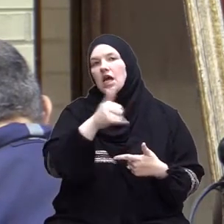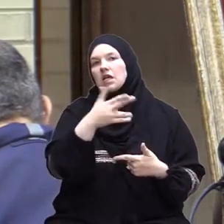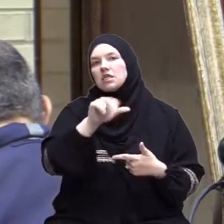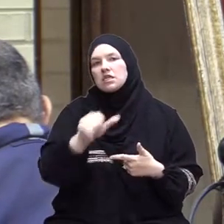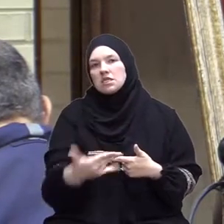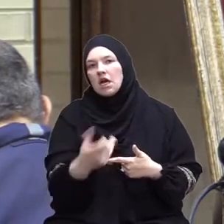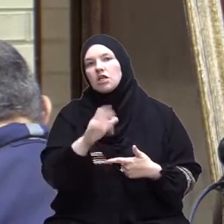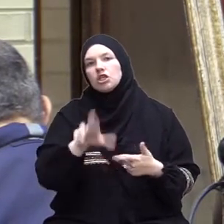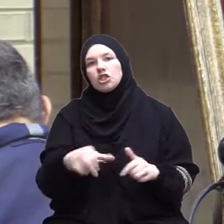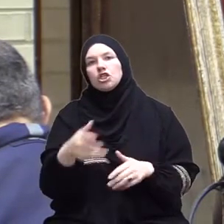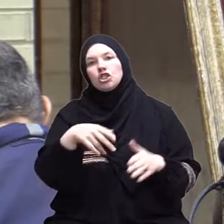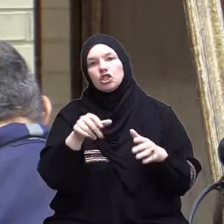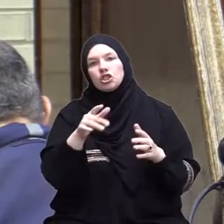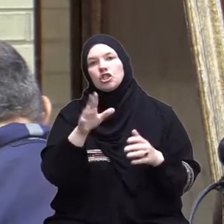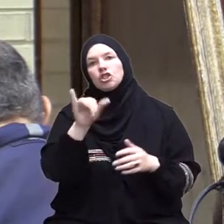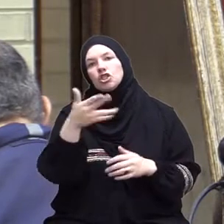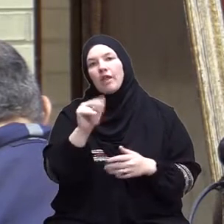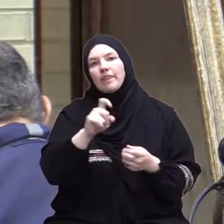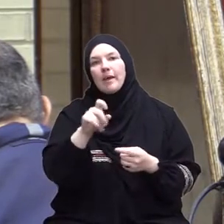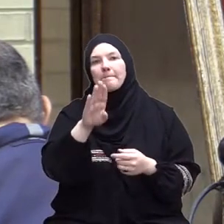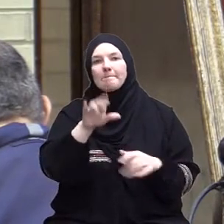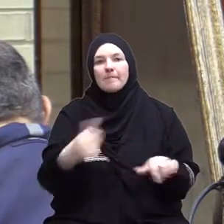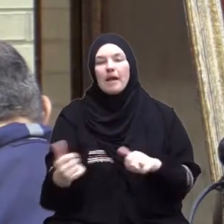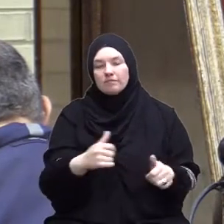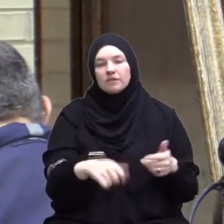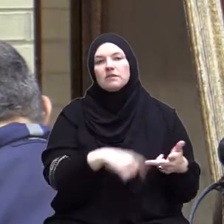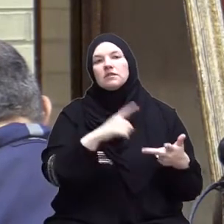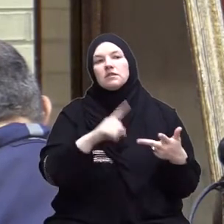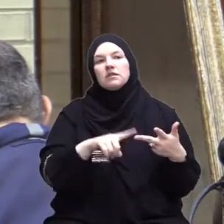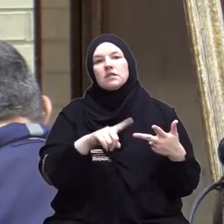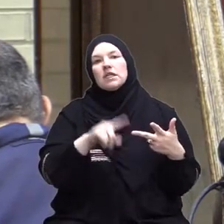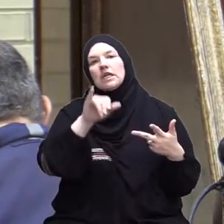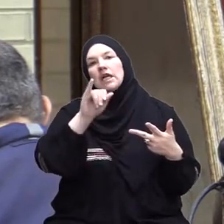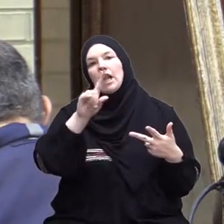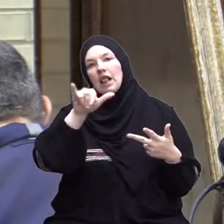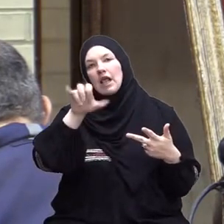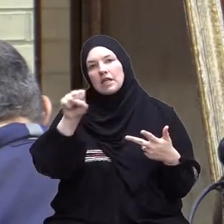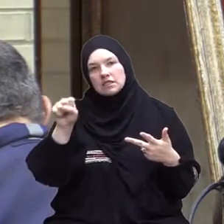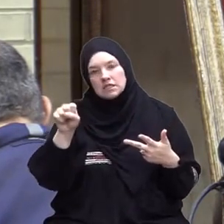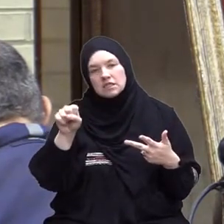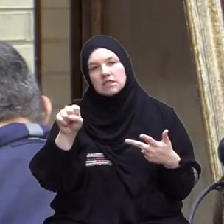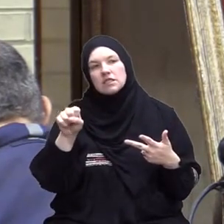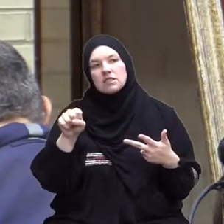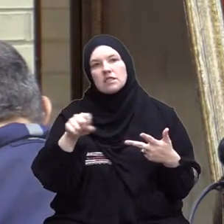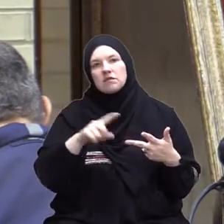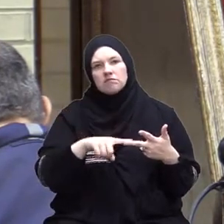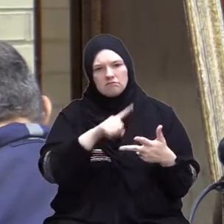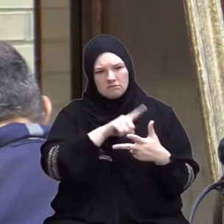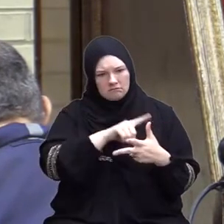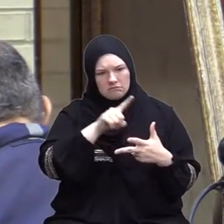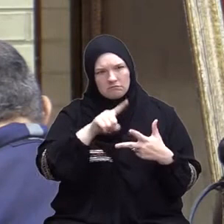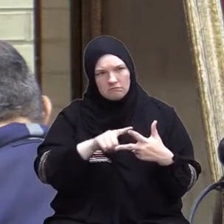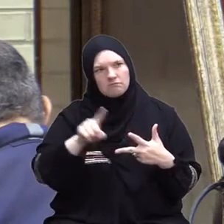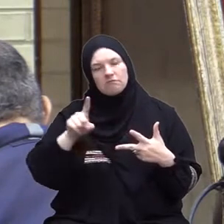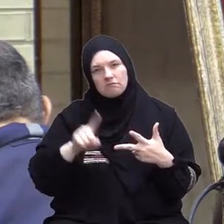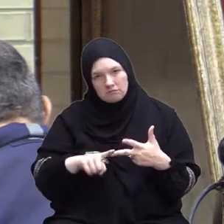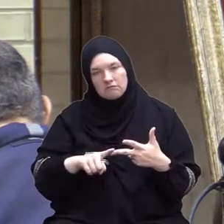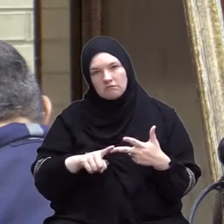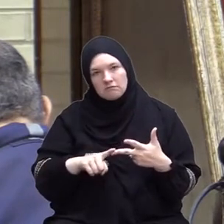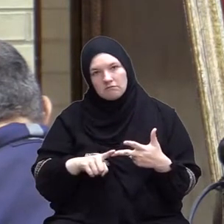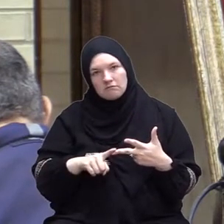book. They killed Elias, the same name, in their book. Three of them consecutively and